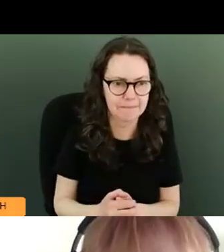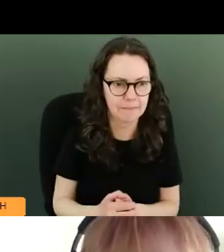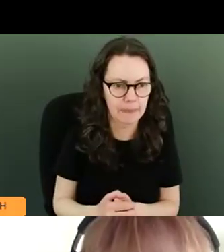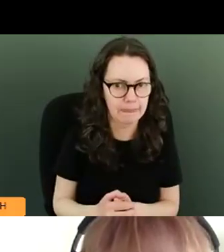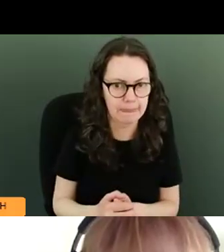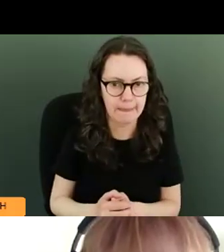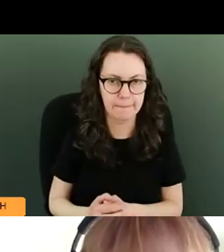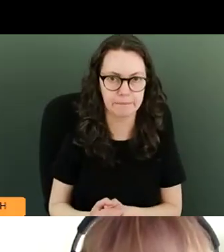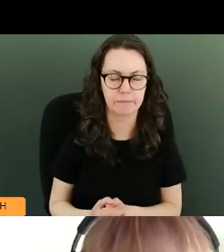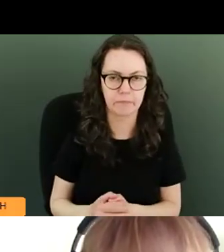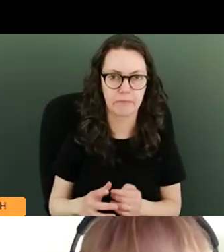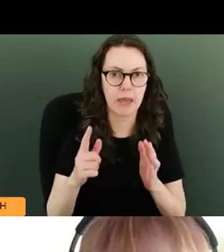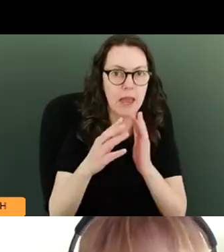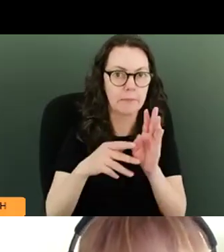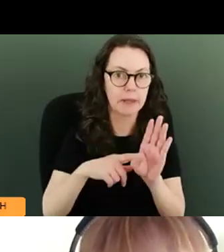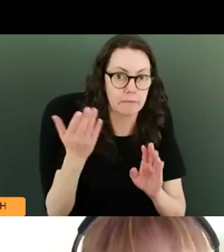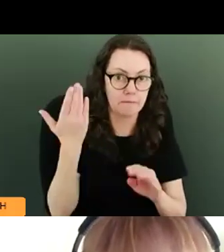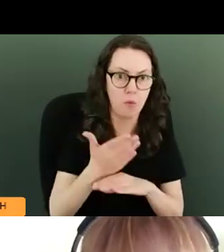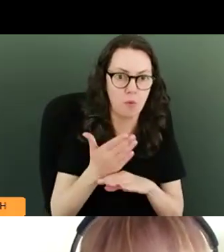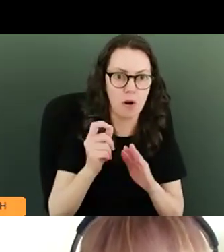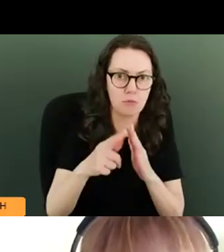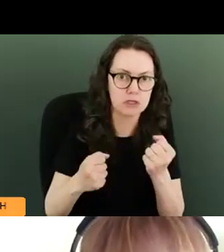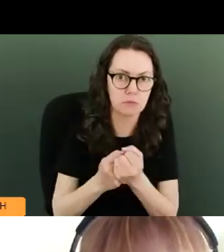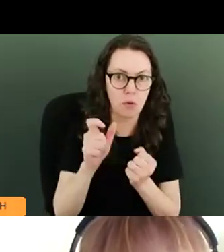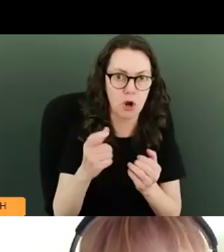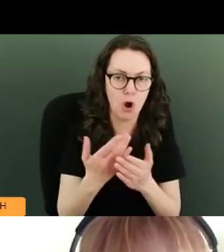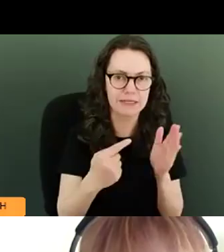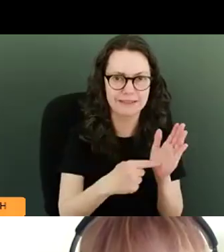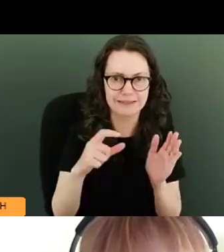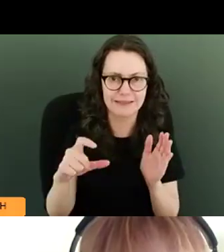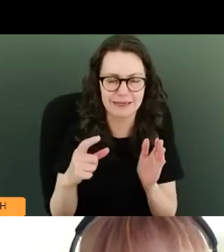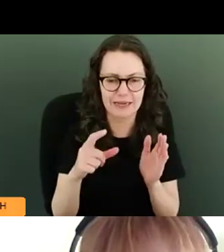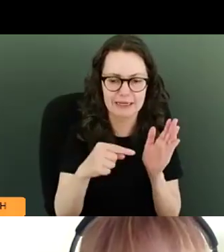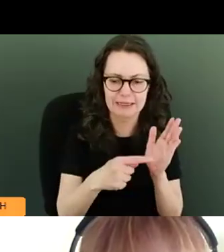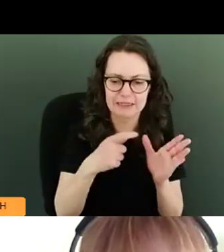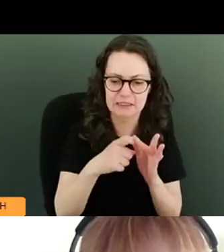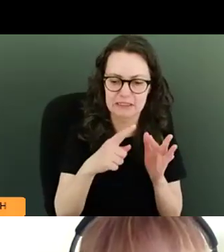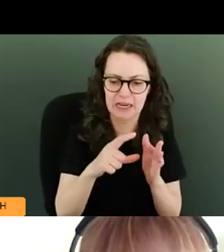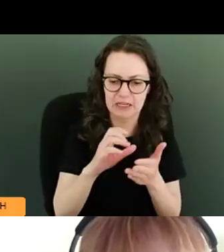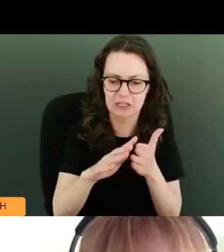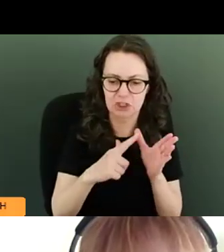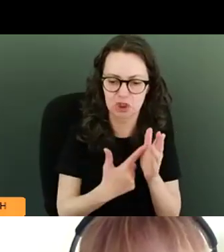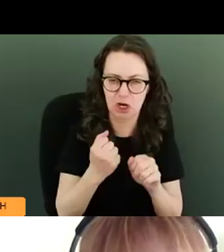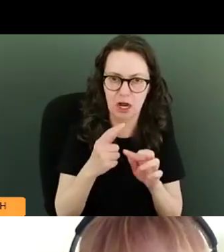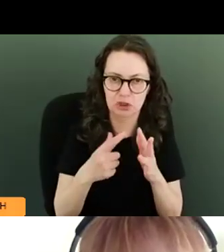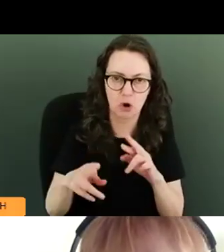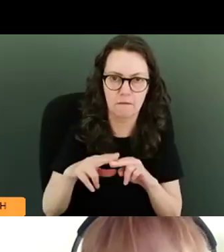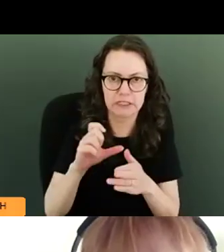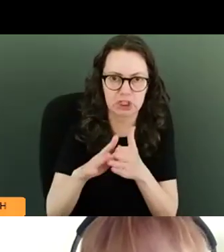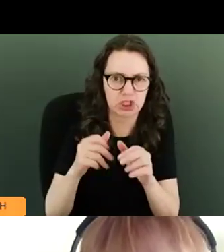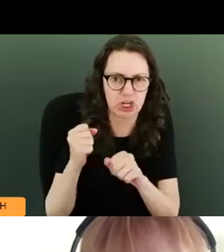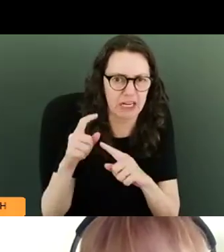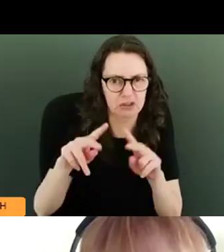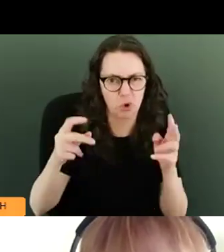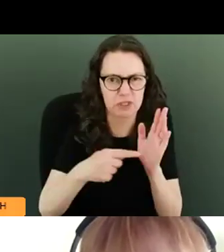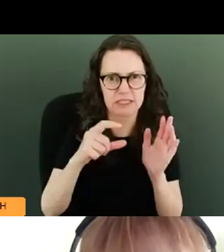Emily previously worked as a project support officer on the Take Charge of Change project here at CYDA and currently facilitates a group of young people with disability